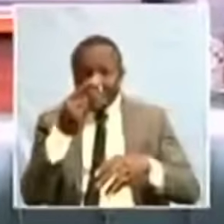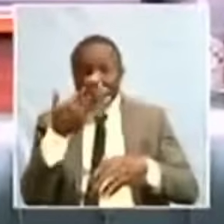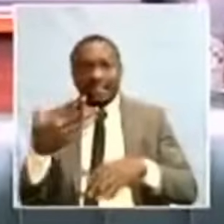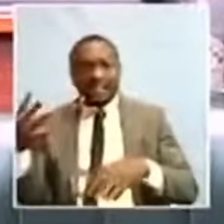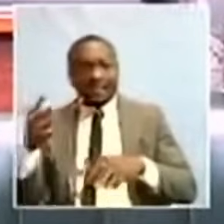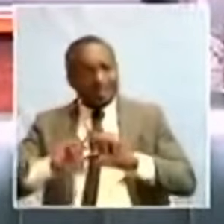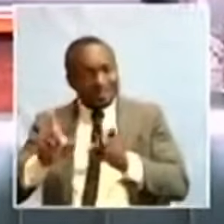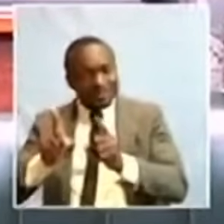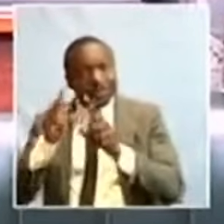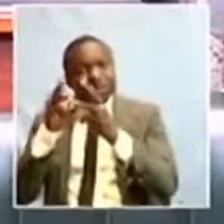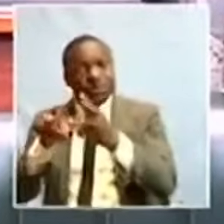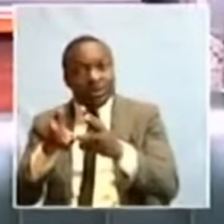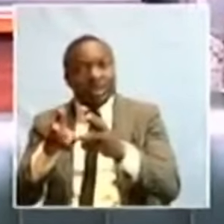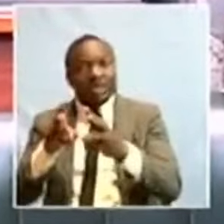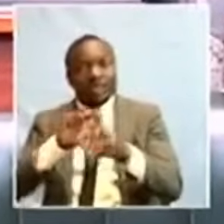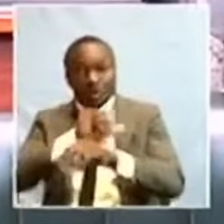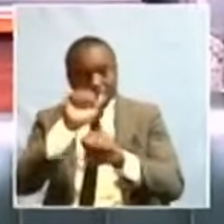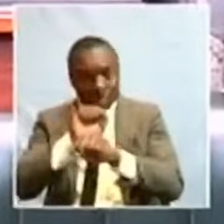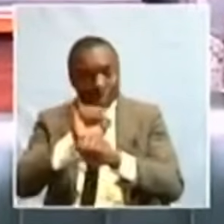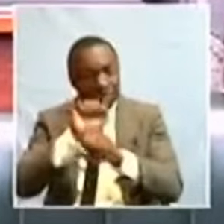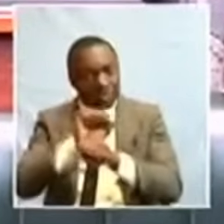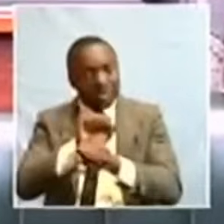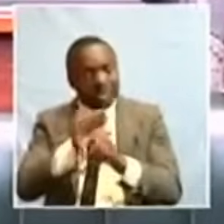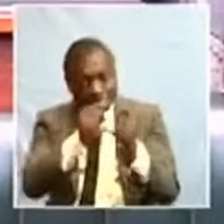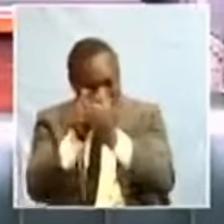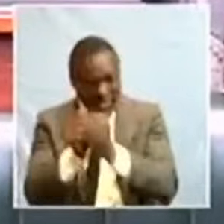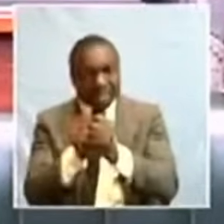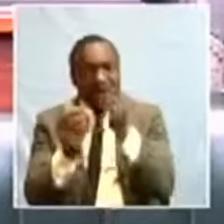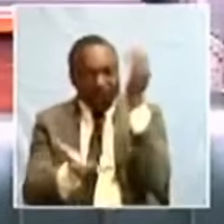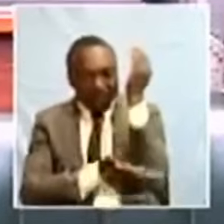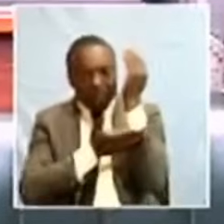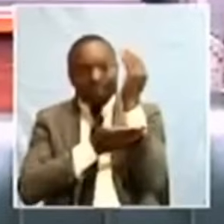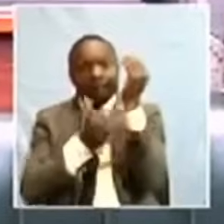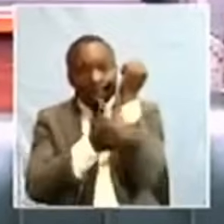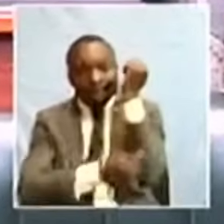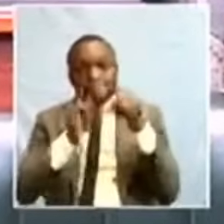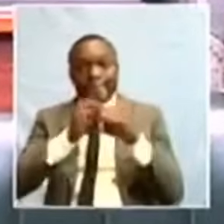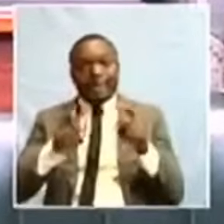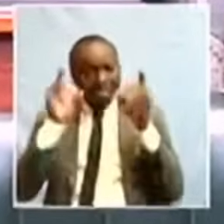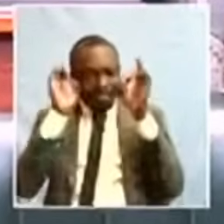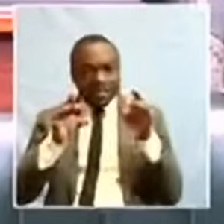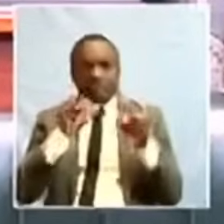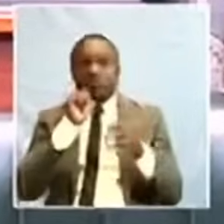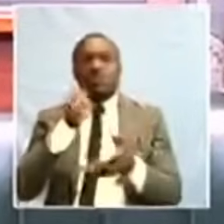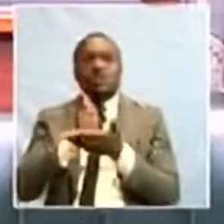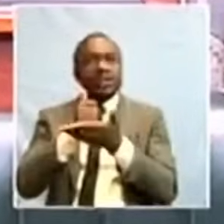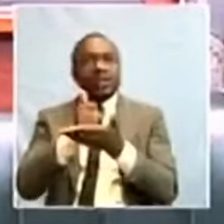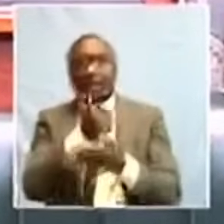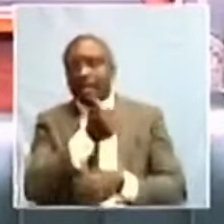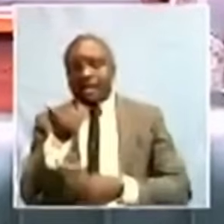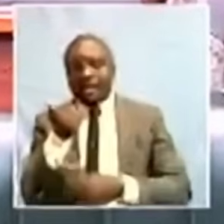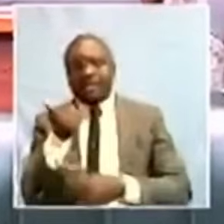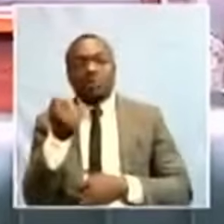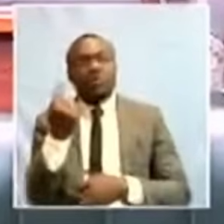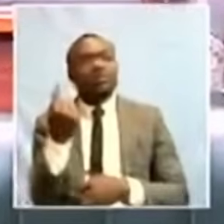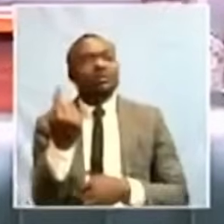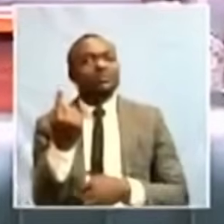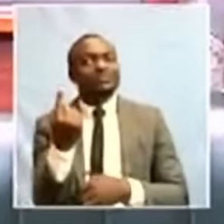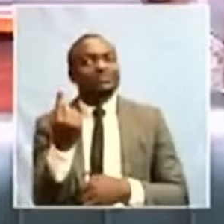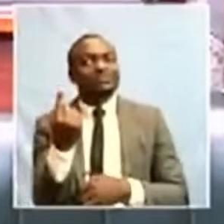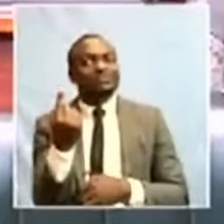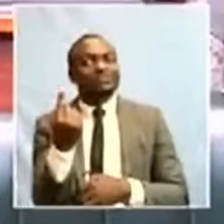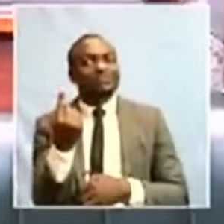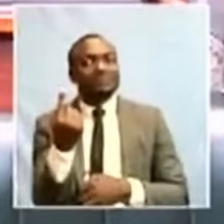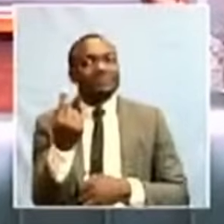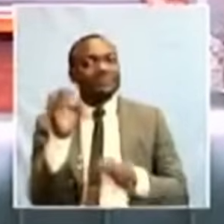together work and build our country. But bitterness will not help anybody. In fact,